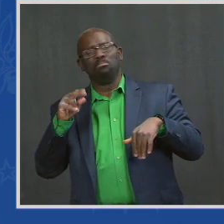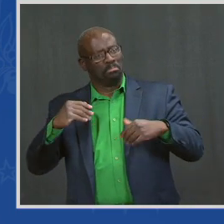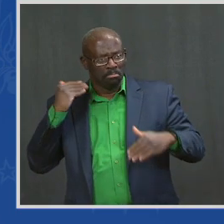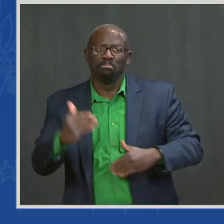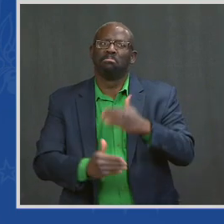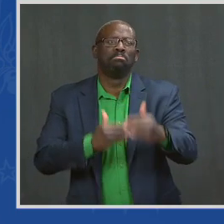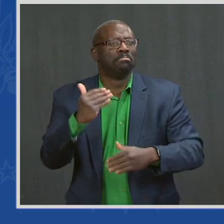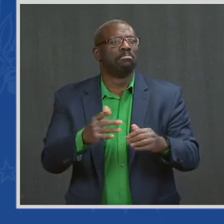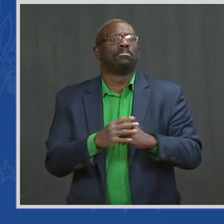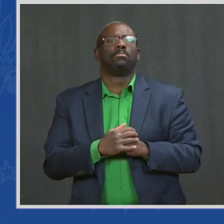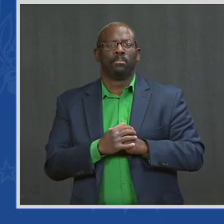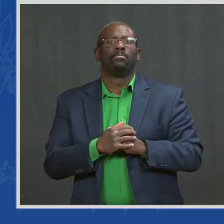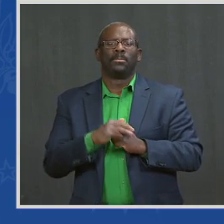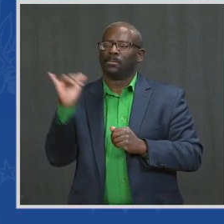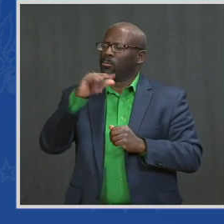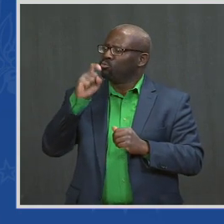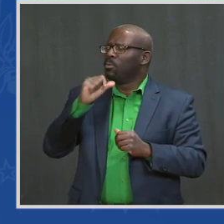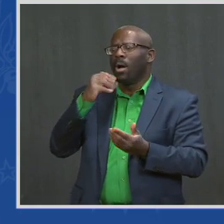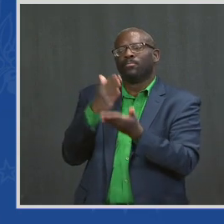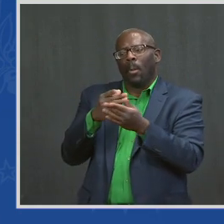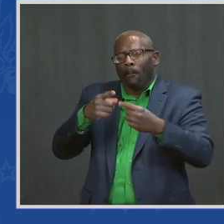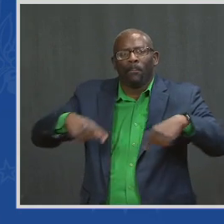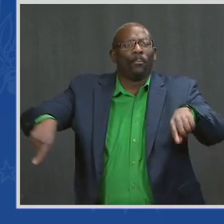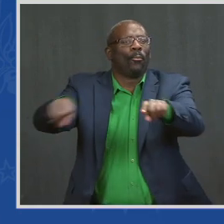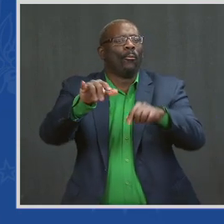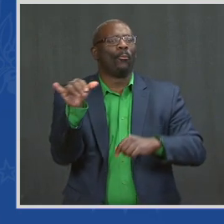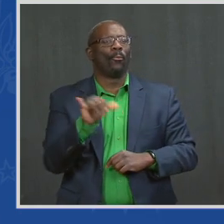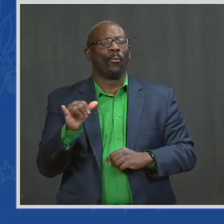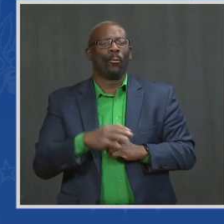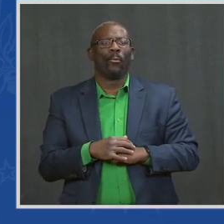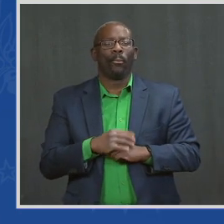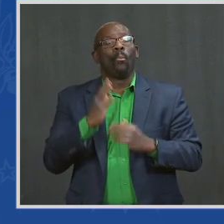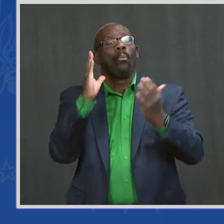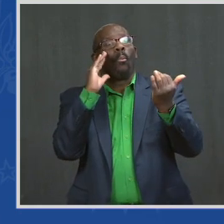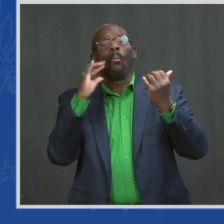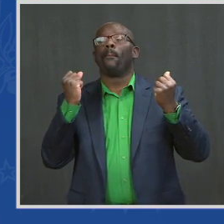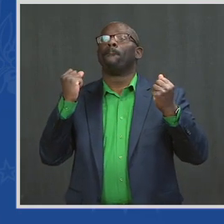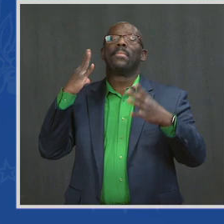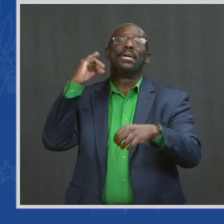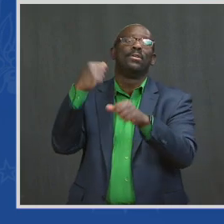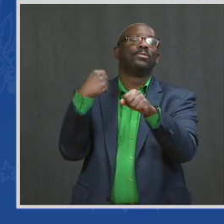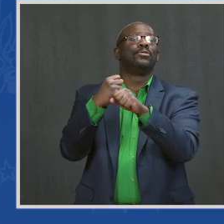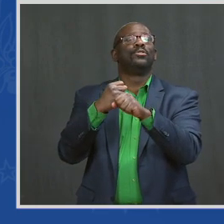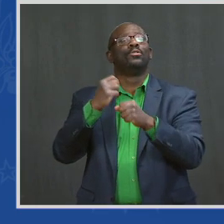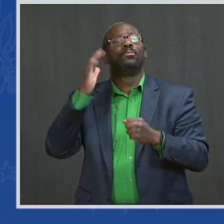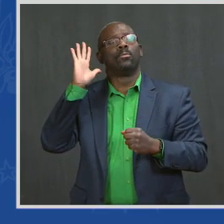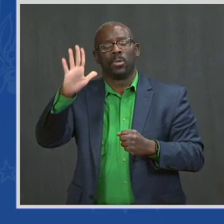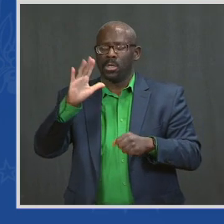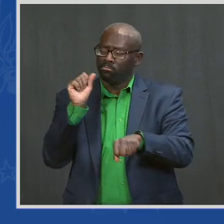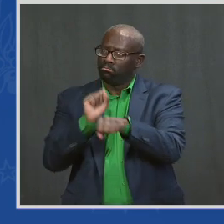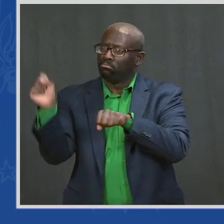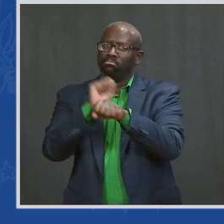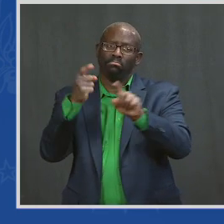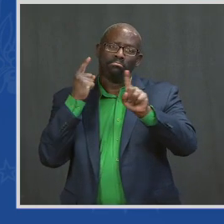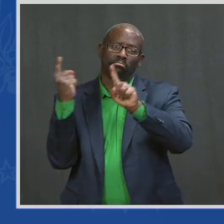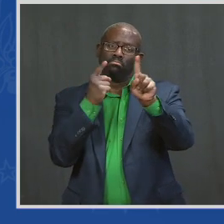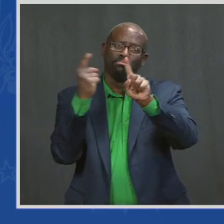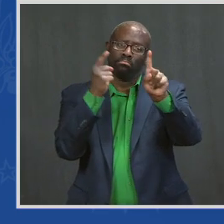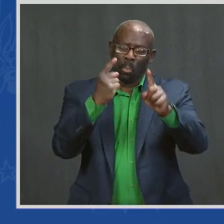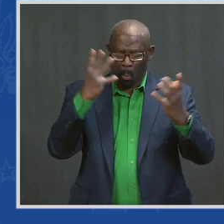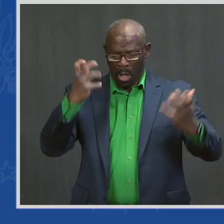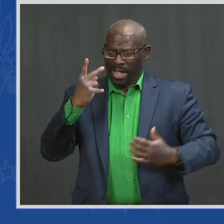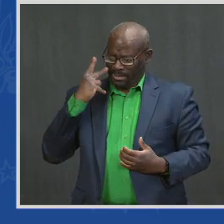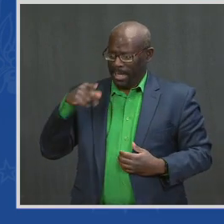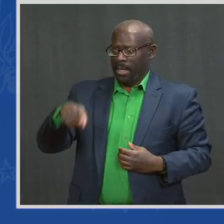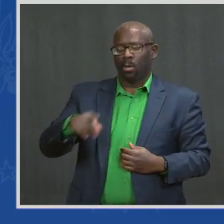podium. Over the course of decades, she's made it her mission to see that this day came. It